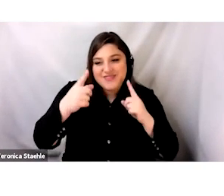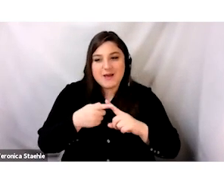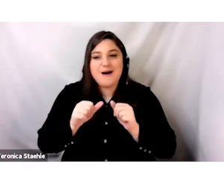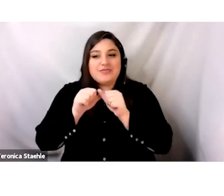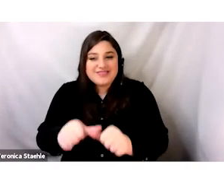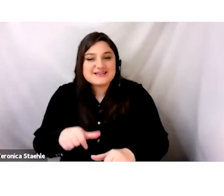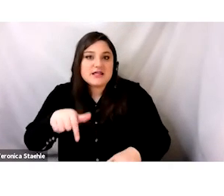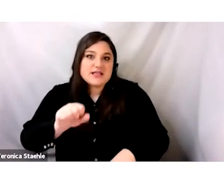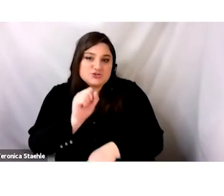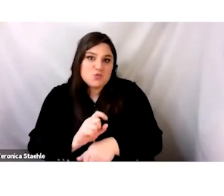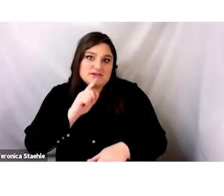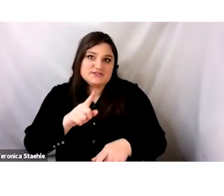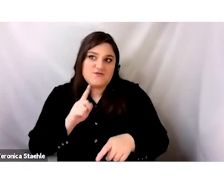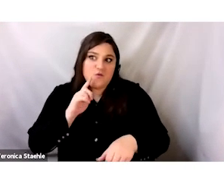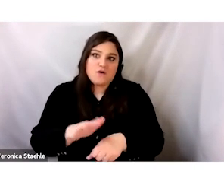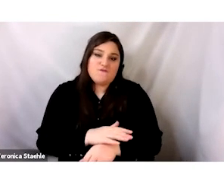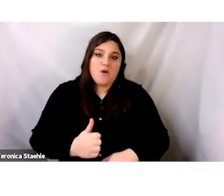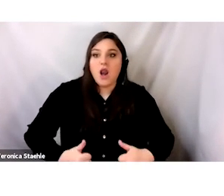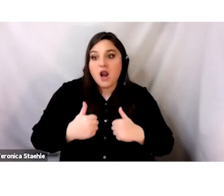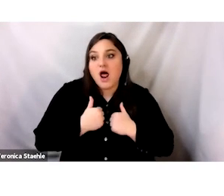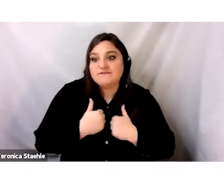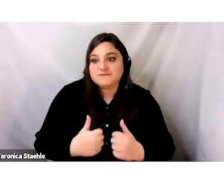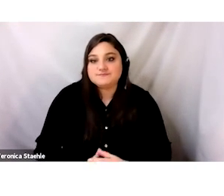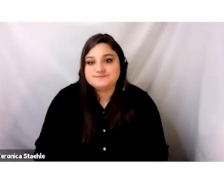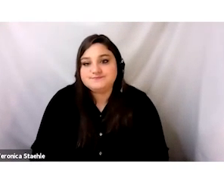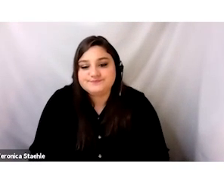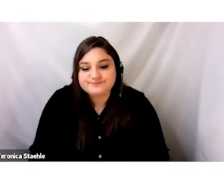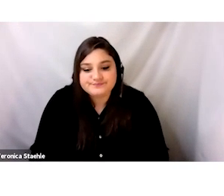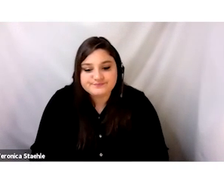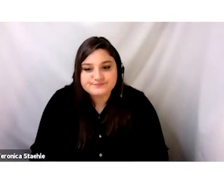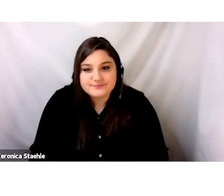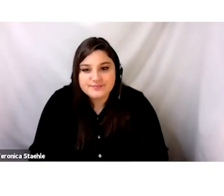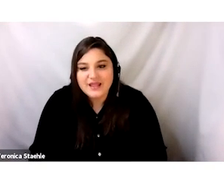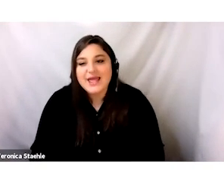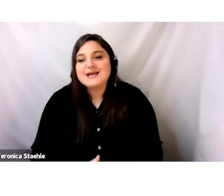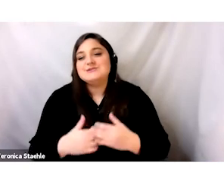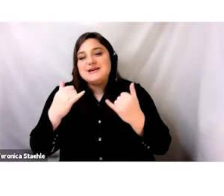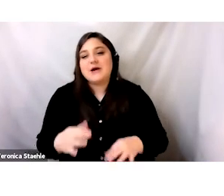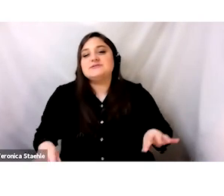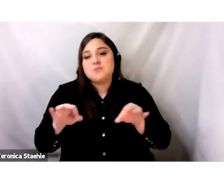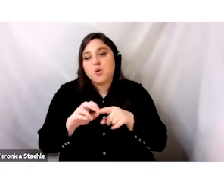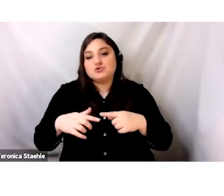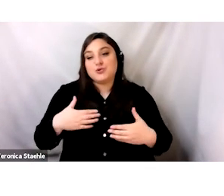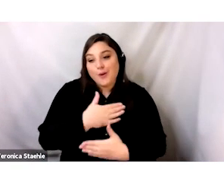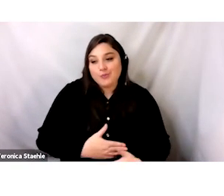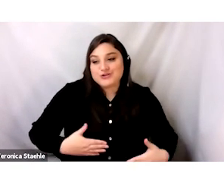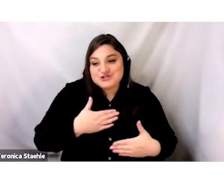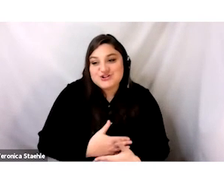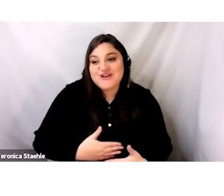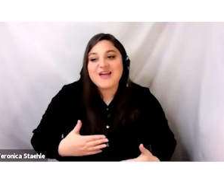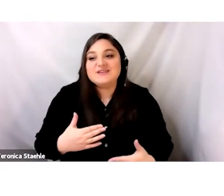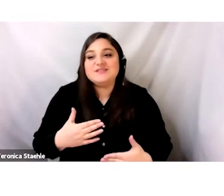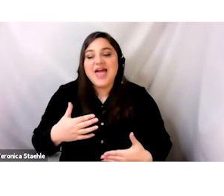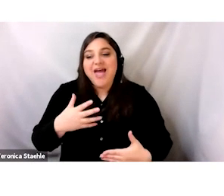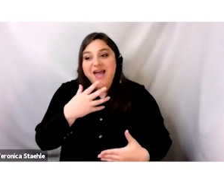then lastly, your mindset shift of nurturing equity-centered culture. Make sure you're appreciating and amplifying living